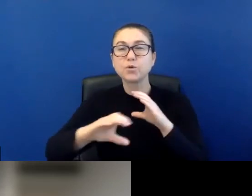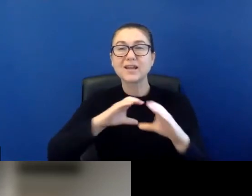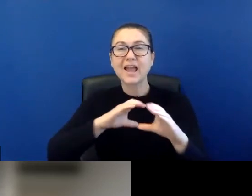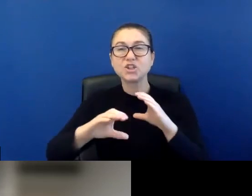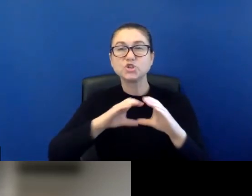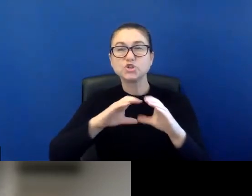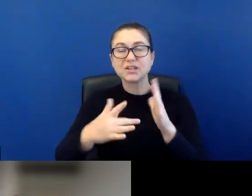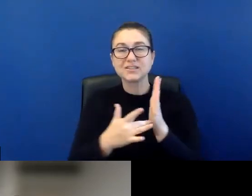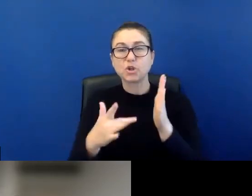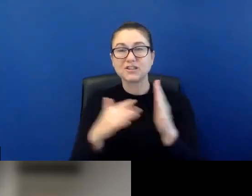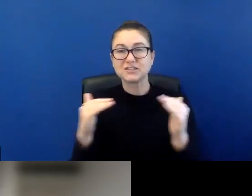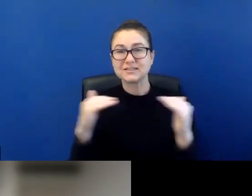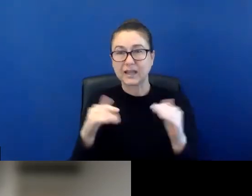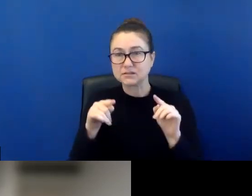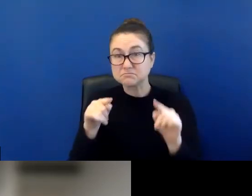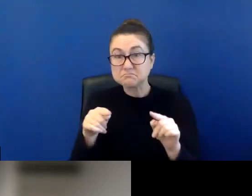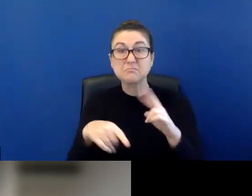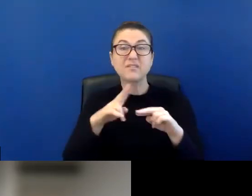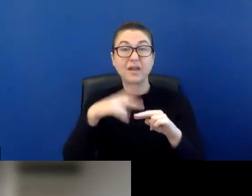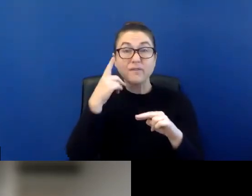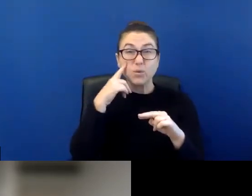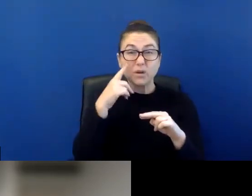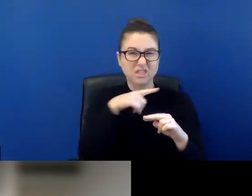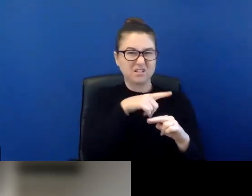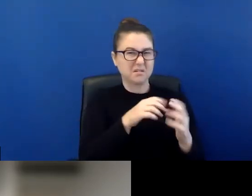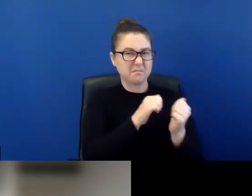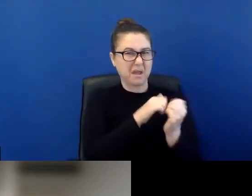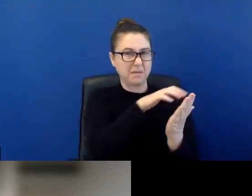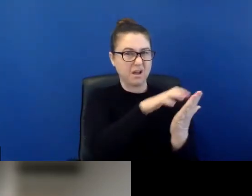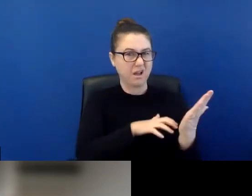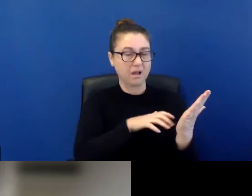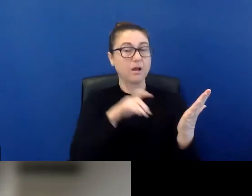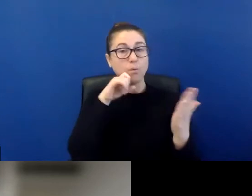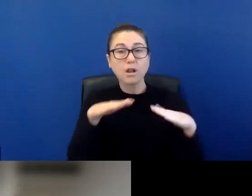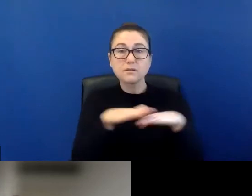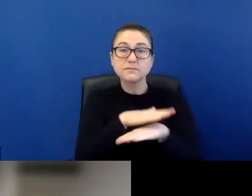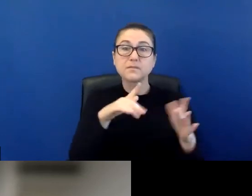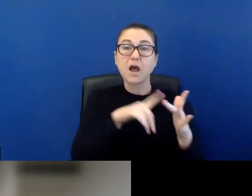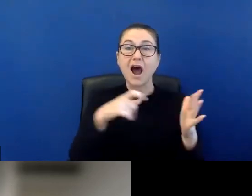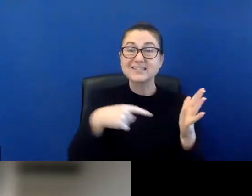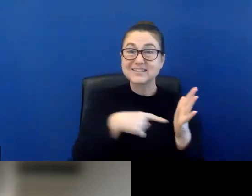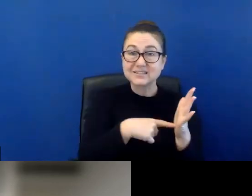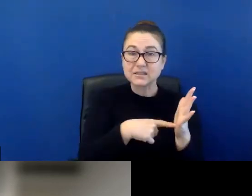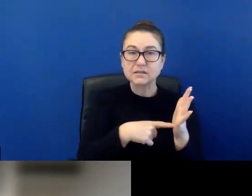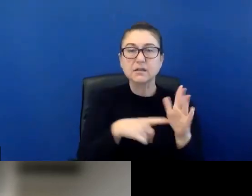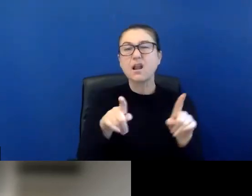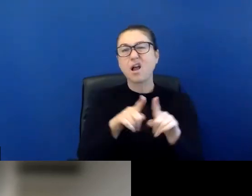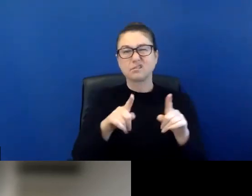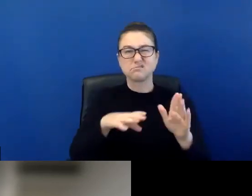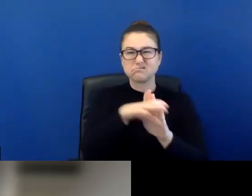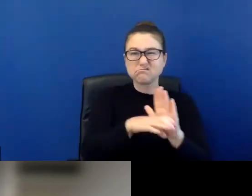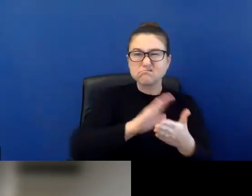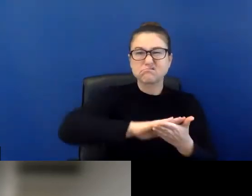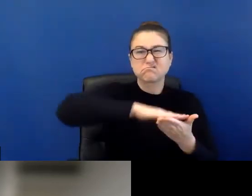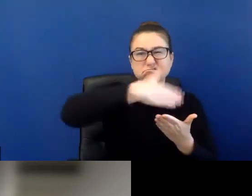standard, which, if you look at the terms of the paper, would cover ICT, for example, desktop, laptops and